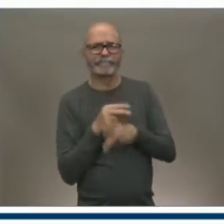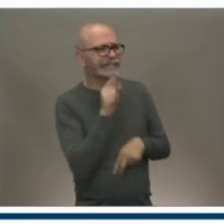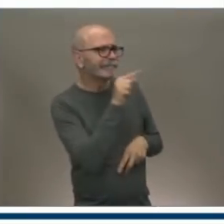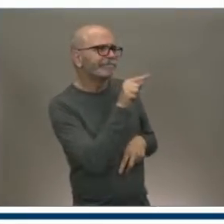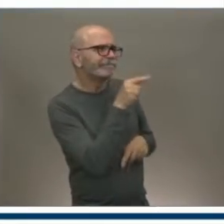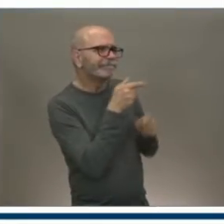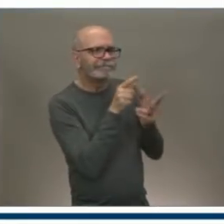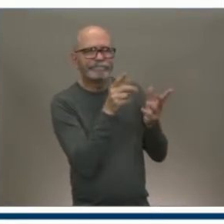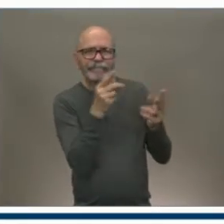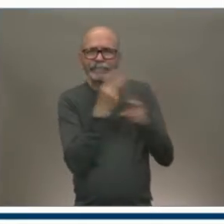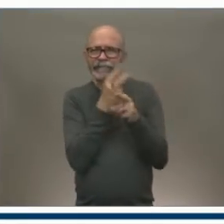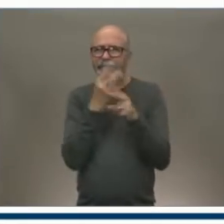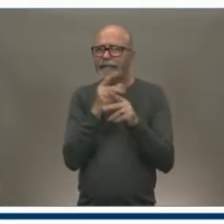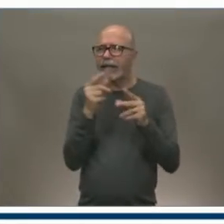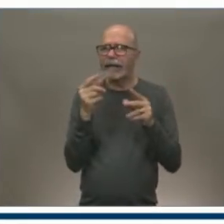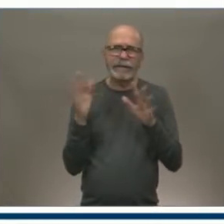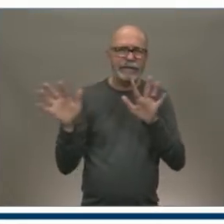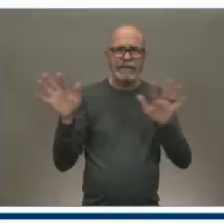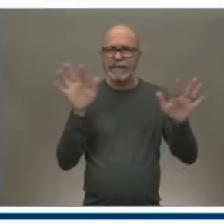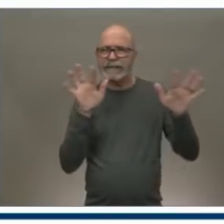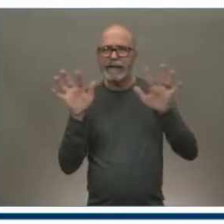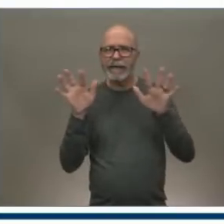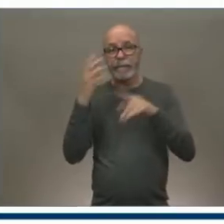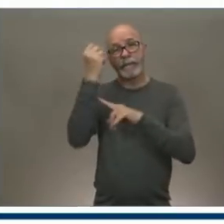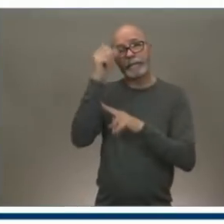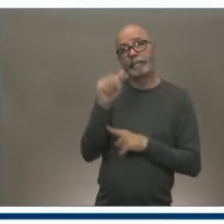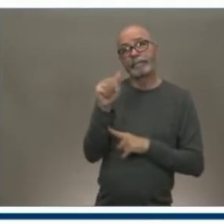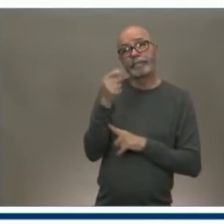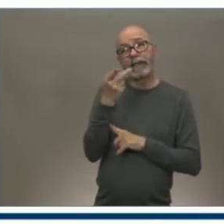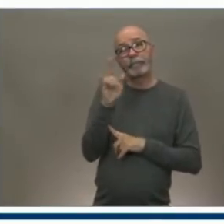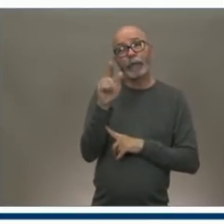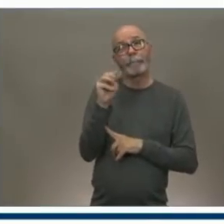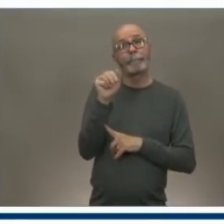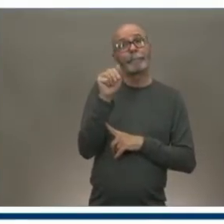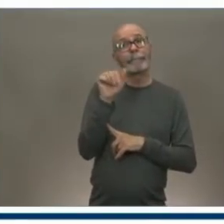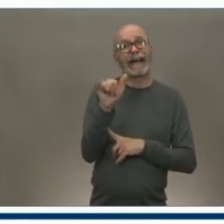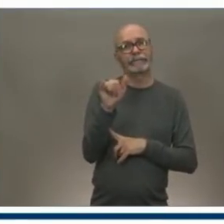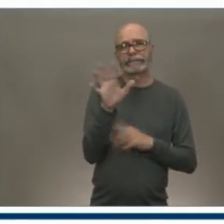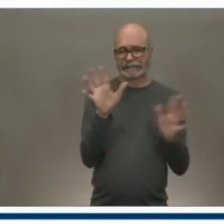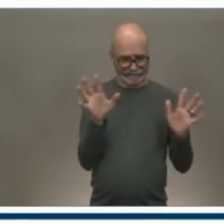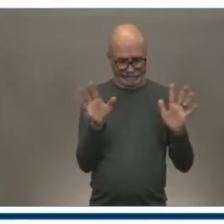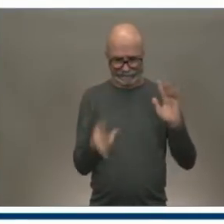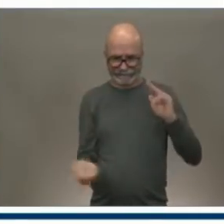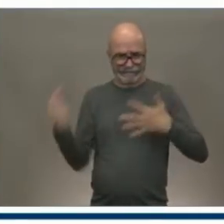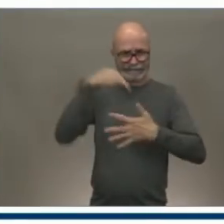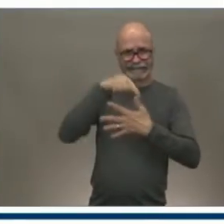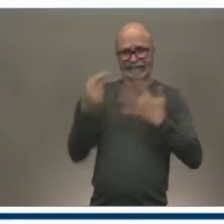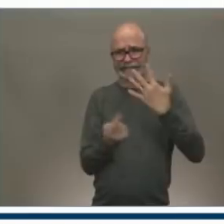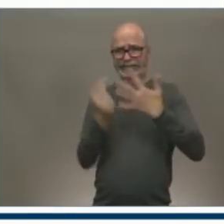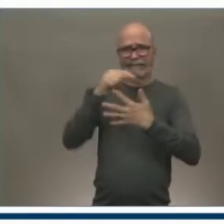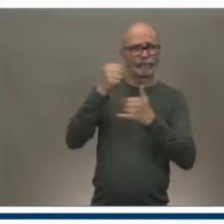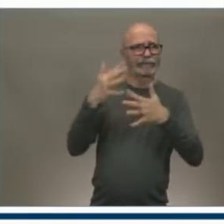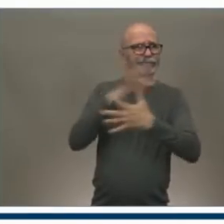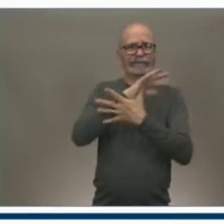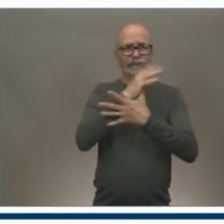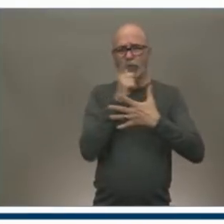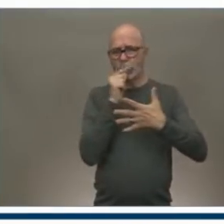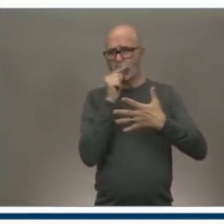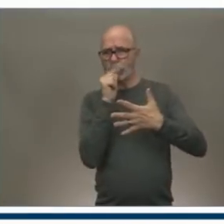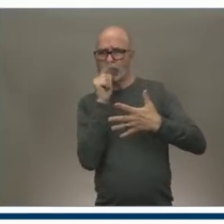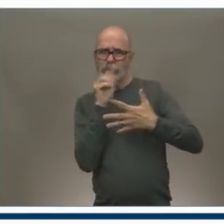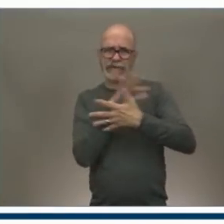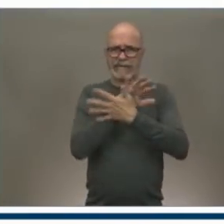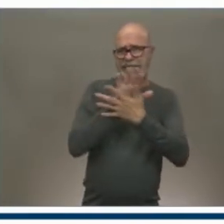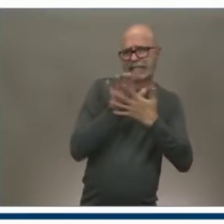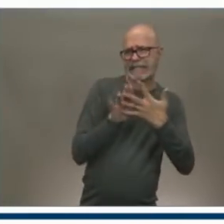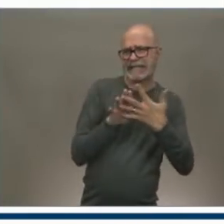to, as we get into April and May, have to have very specific priority groups, we've got the work done, looking at what we call so-called